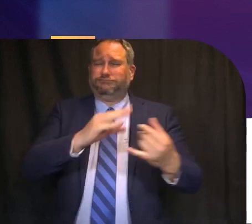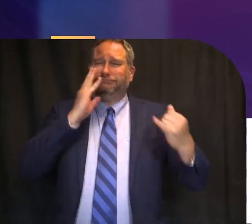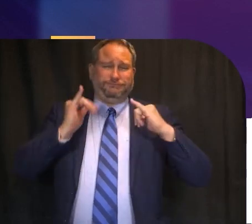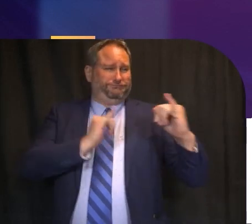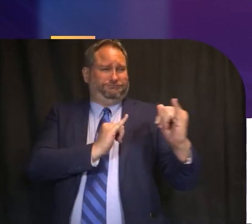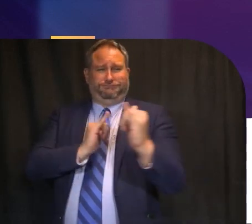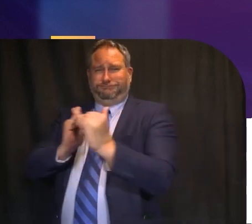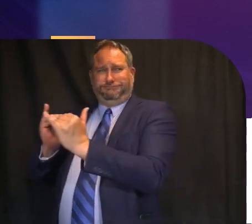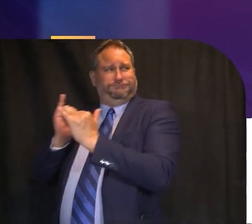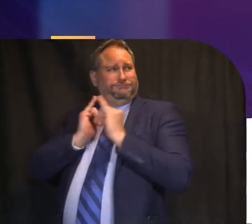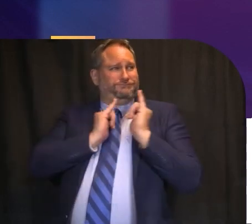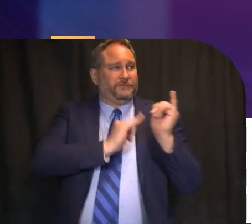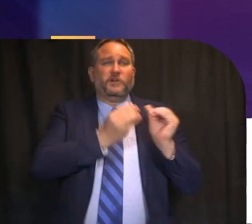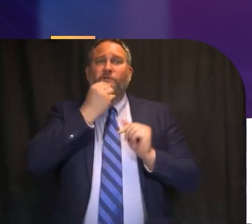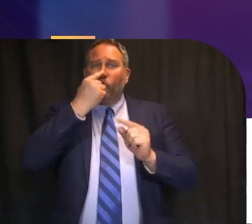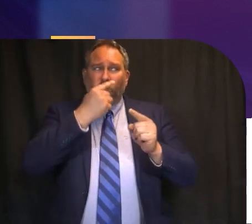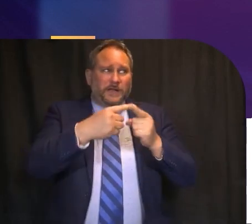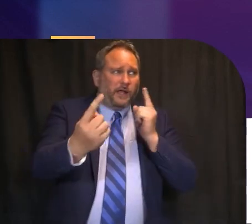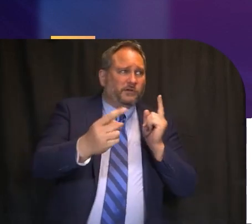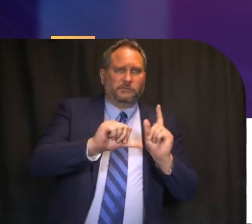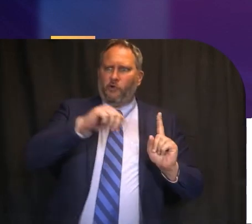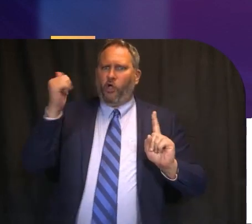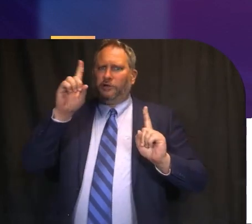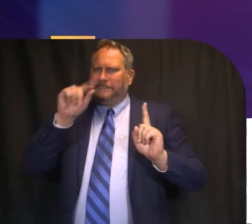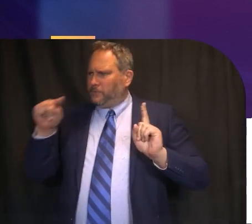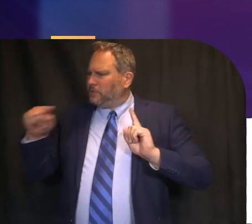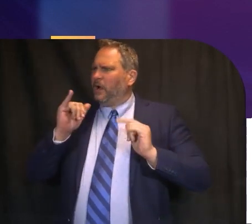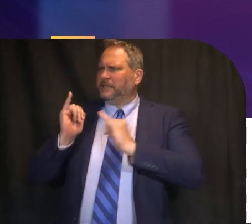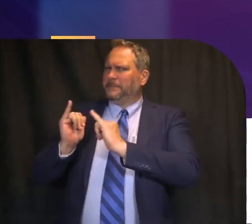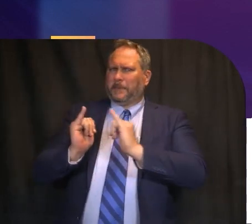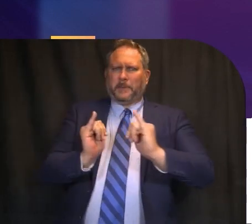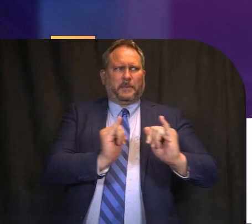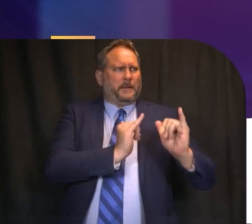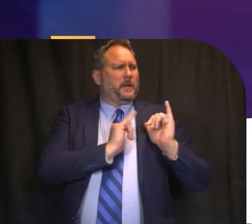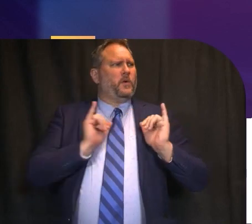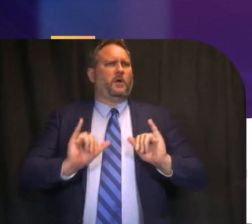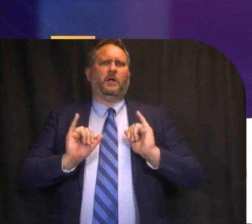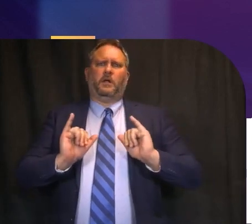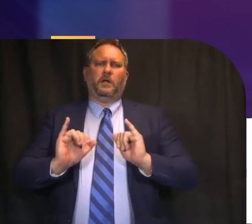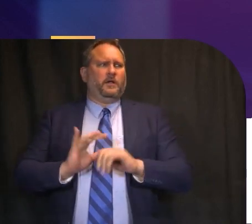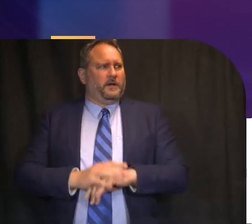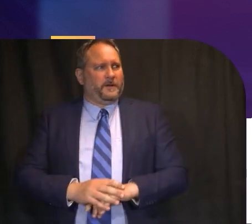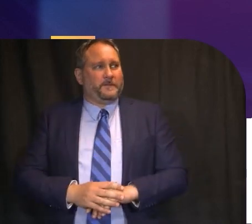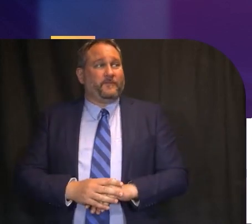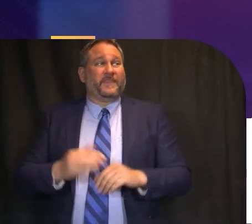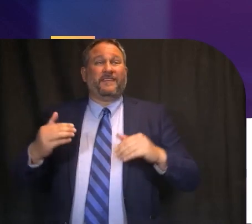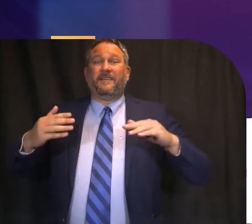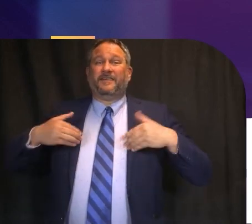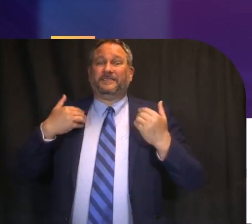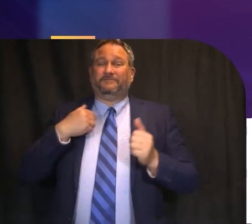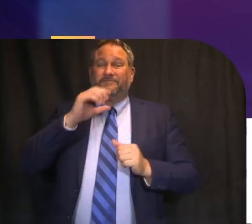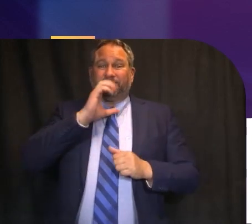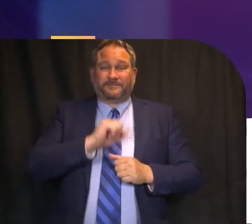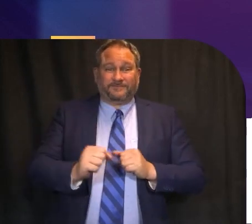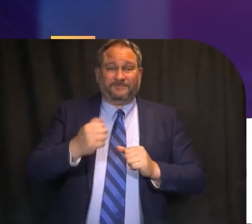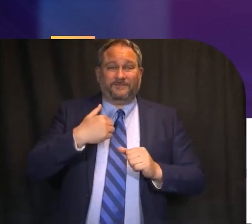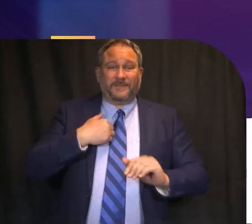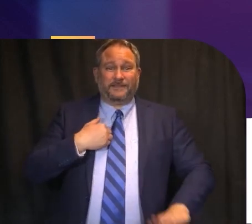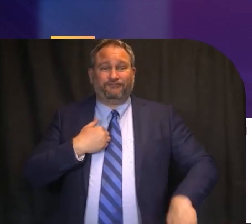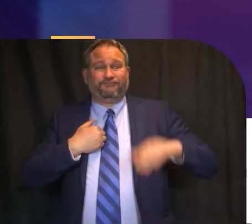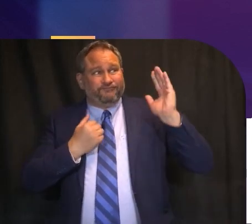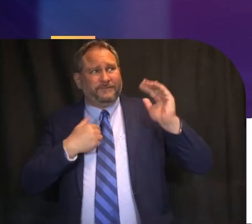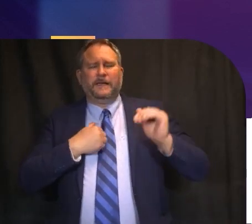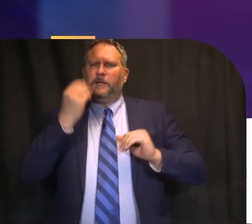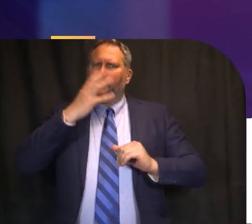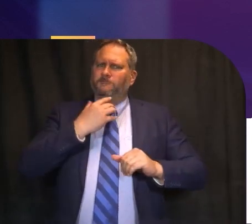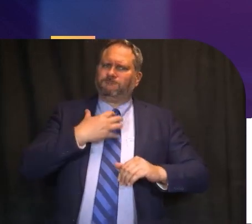disabilities. From a young age, I was forced to be vocal and make sure everything was safe and that I'm accommodated, which I'm sure many of you guys can